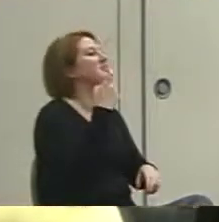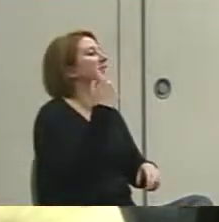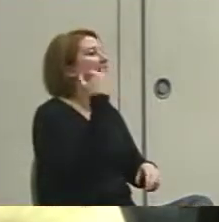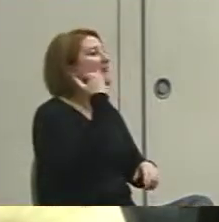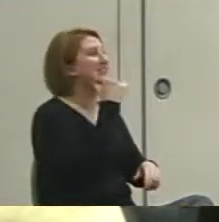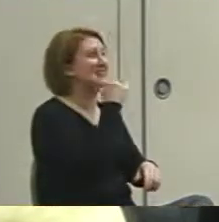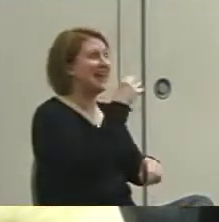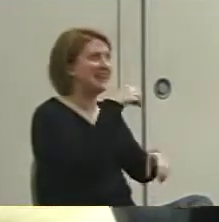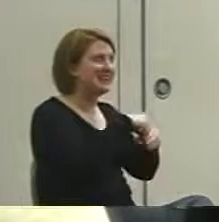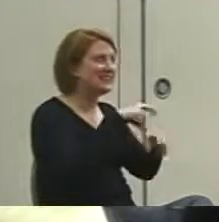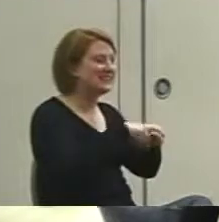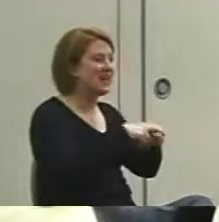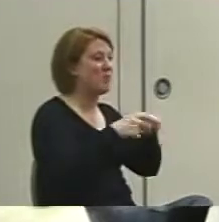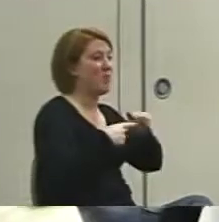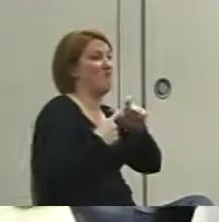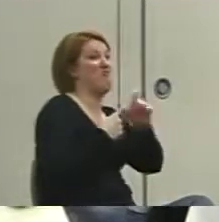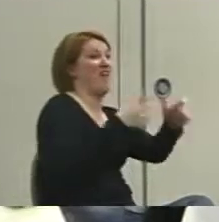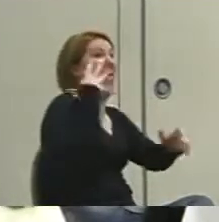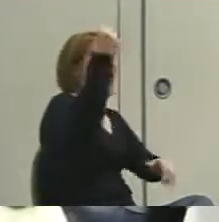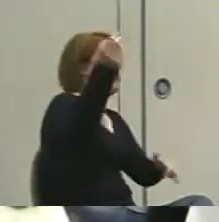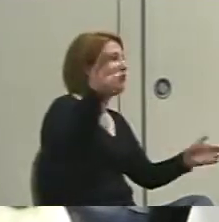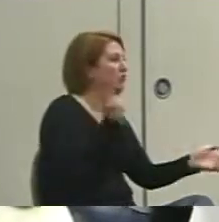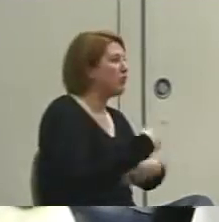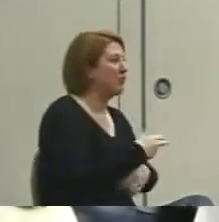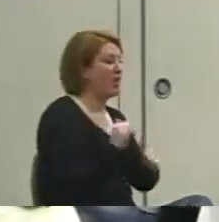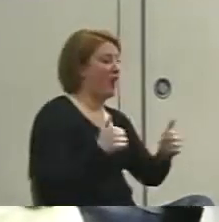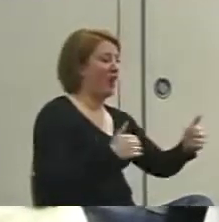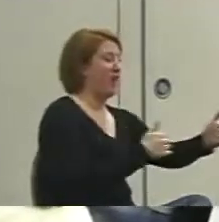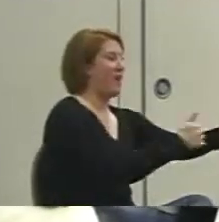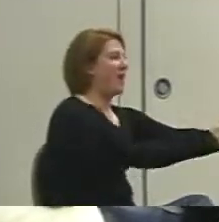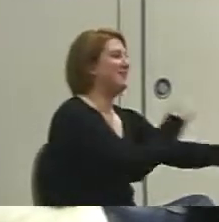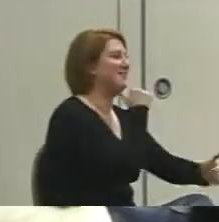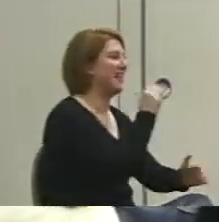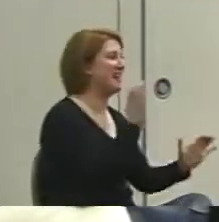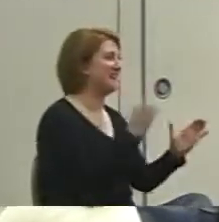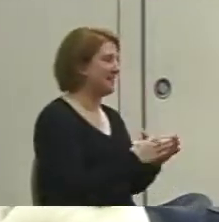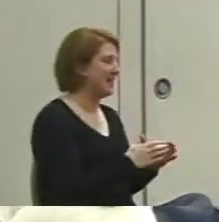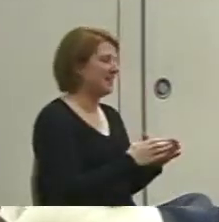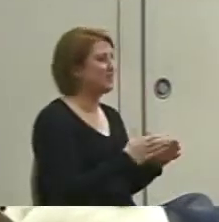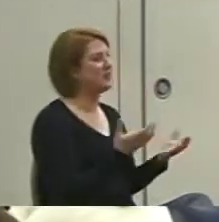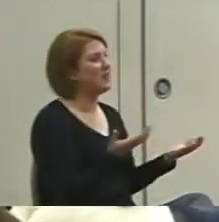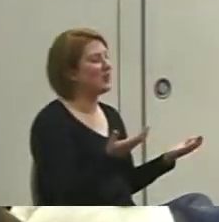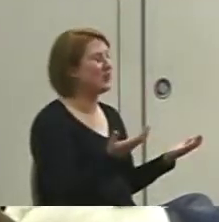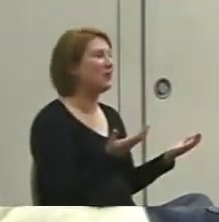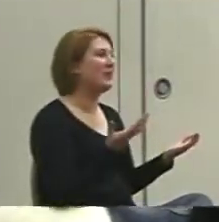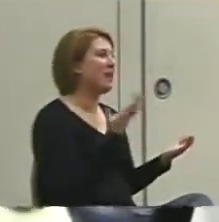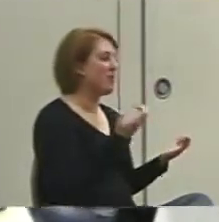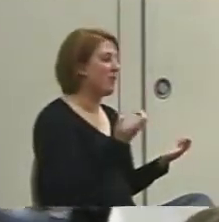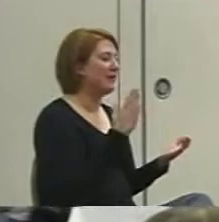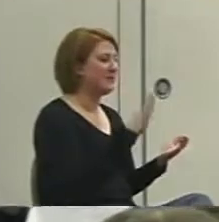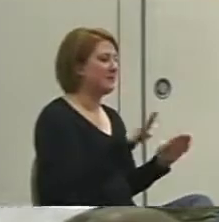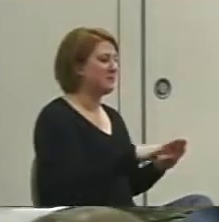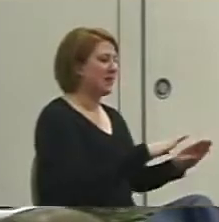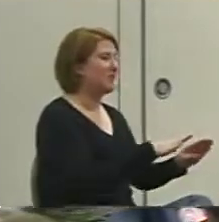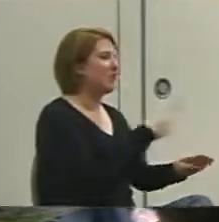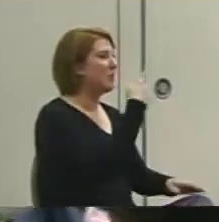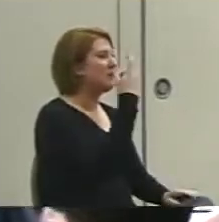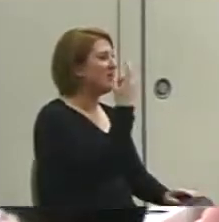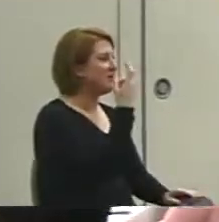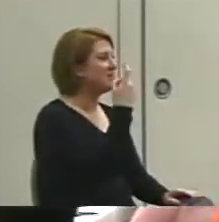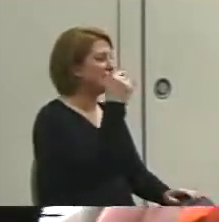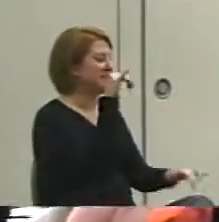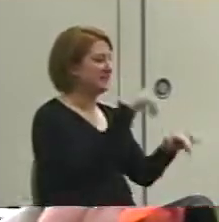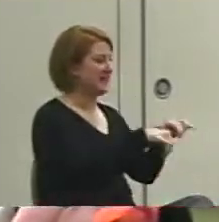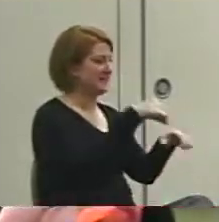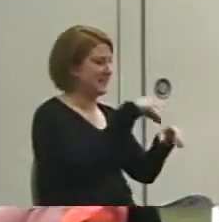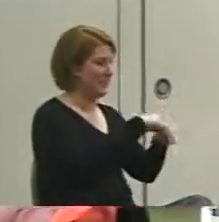room, where they're chasing instead of containing. So it's like they want in-seat behavior because if they